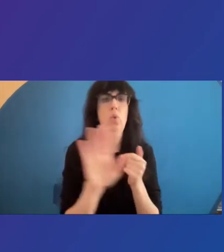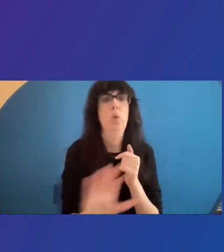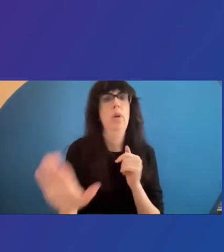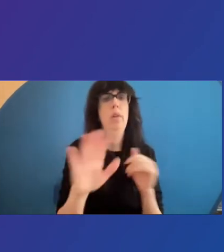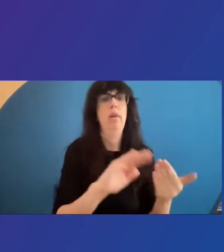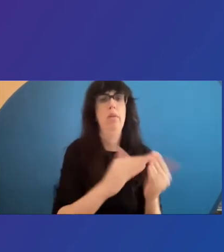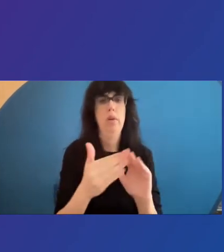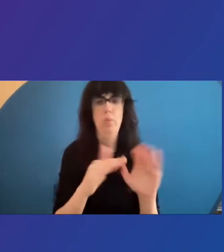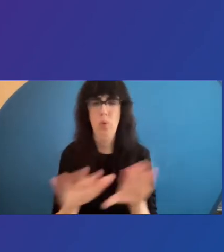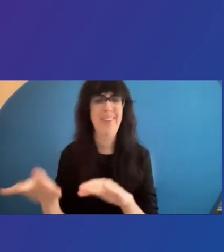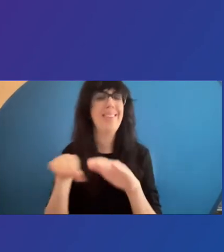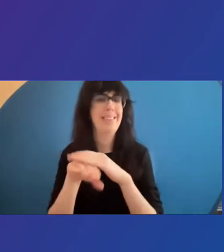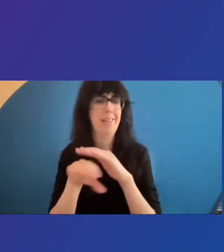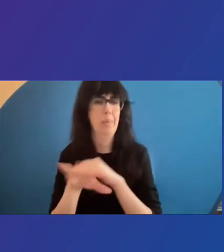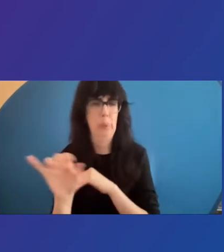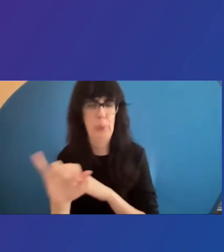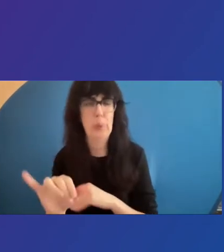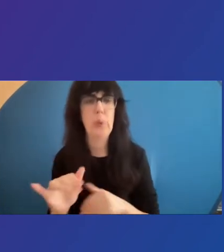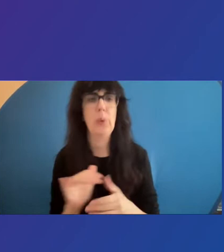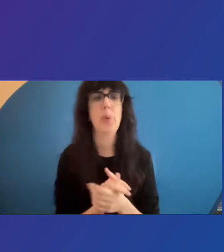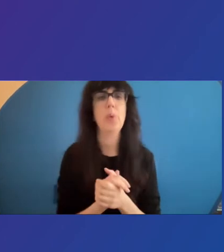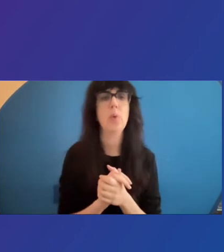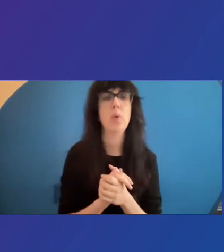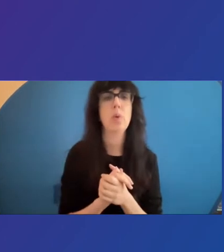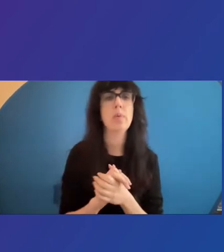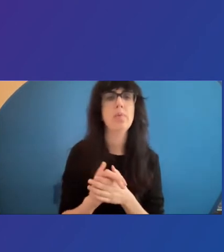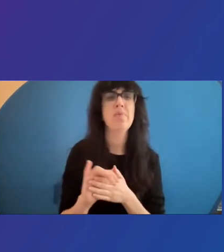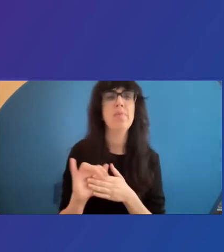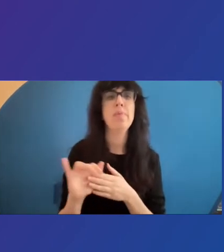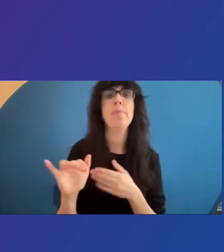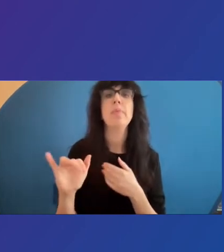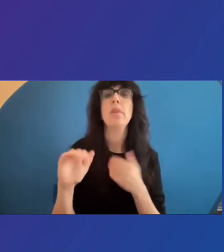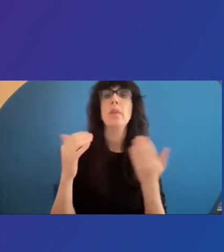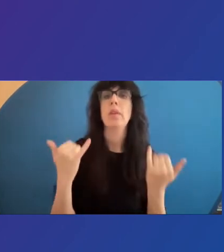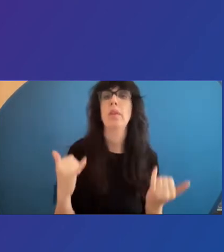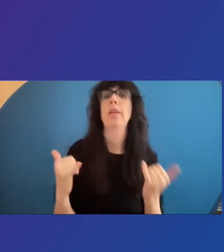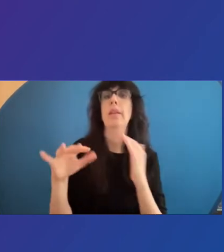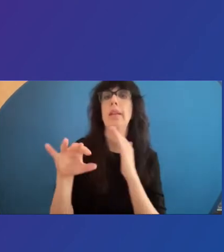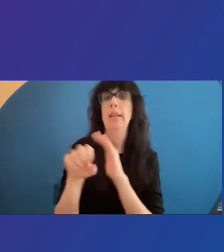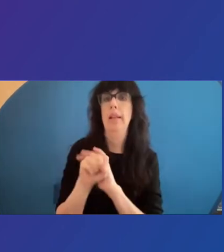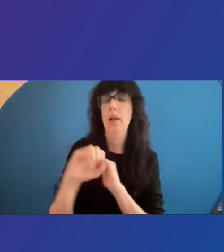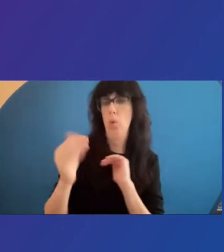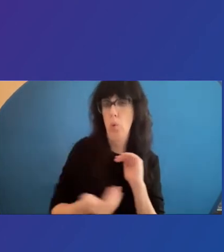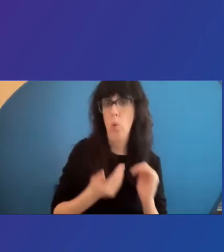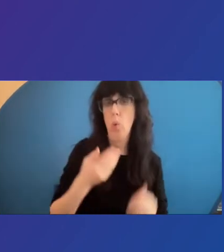with George Emilio Sanchez, now welcoming Kyle